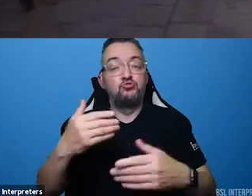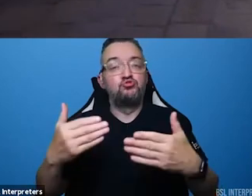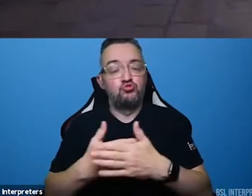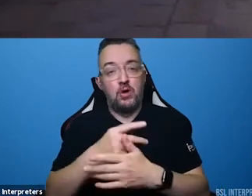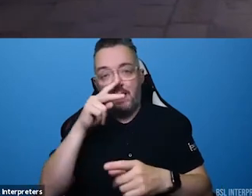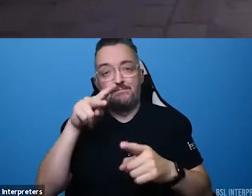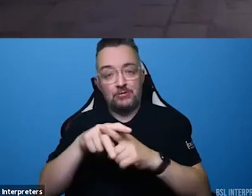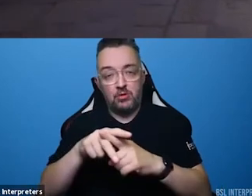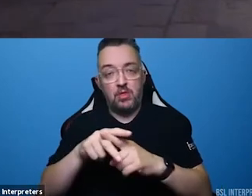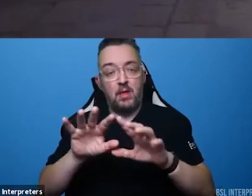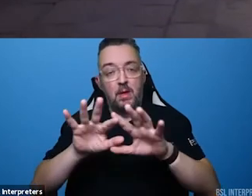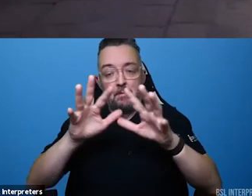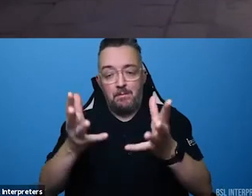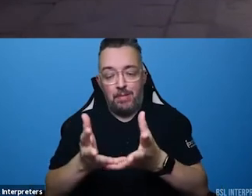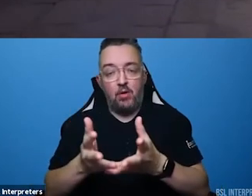human bodies.